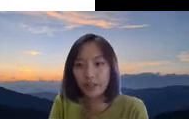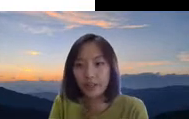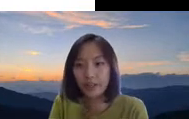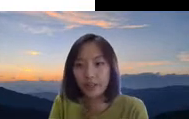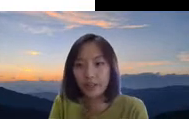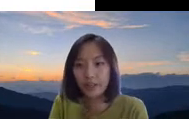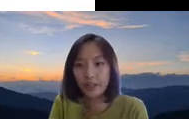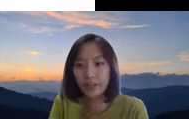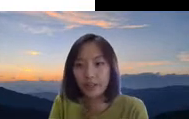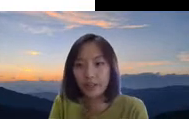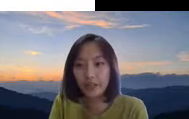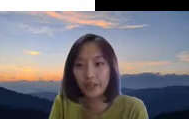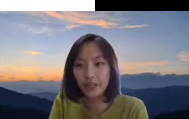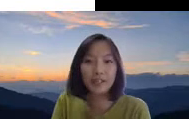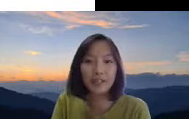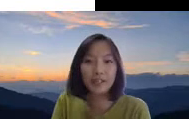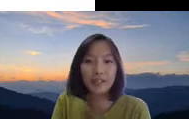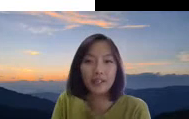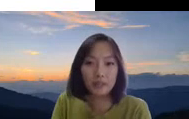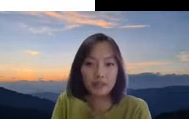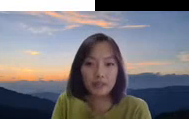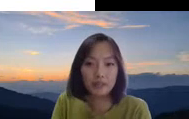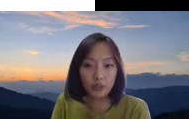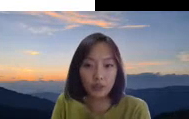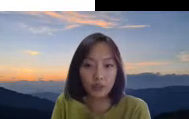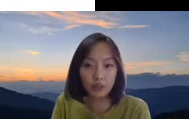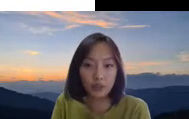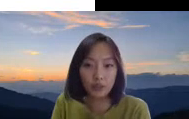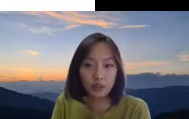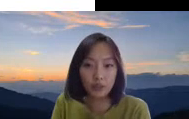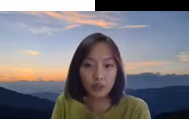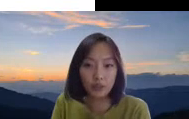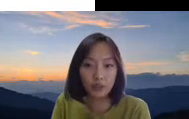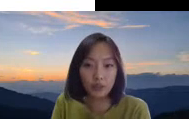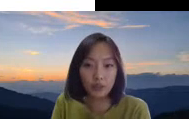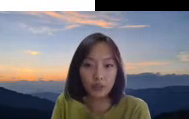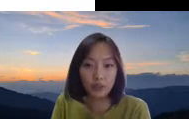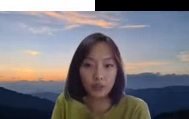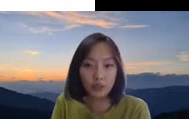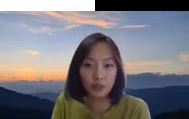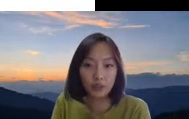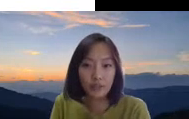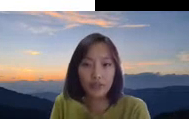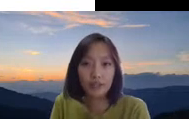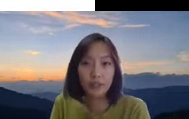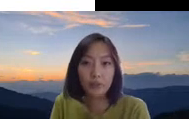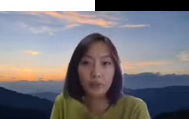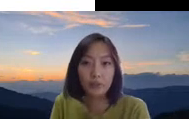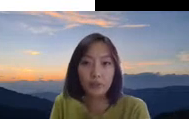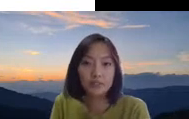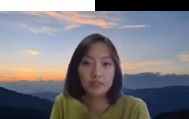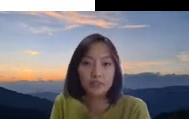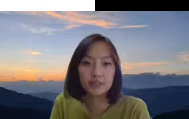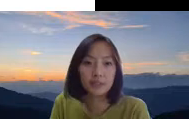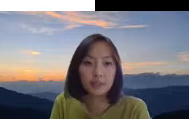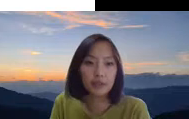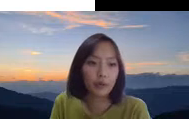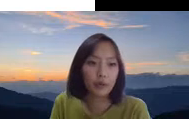we have gone a few minutes over the scheduled timing, but then we would still want to open the floor for any Q&A